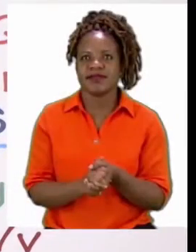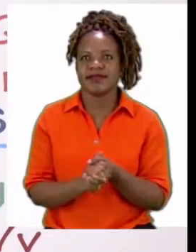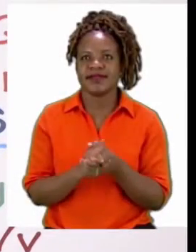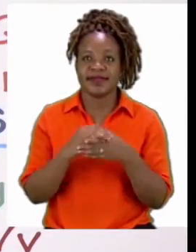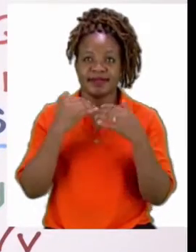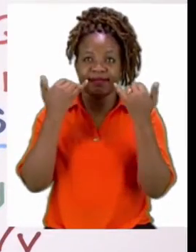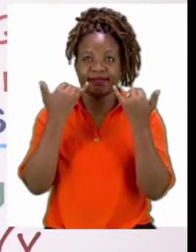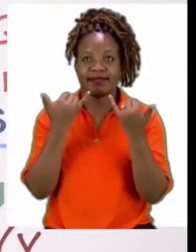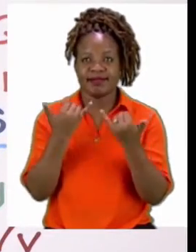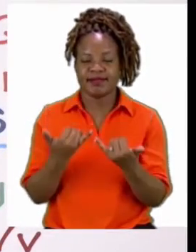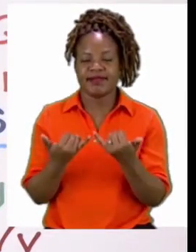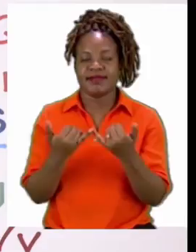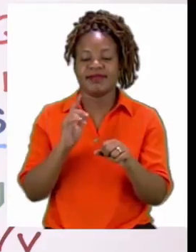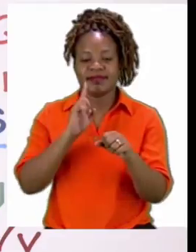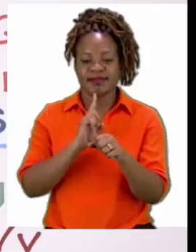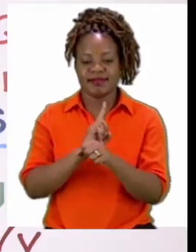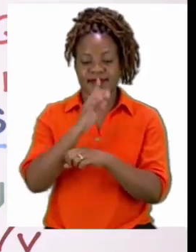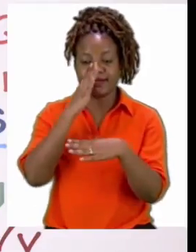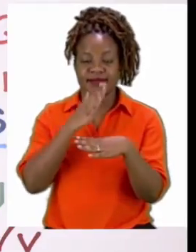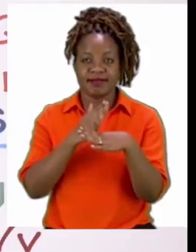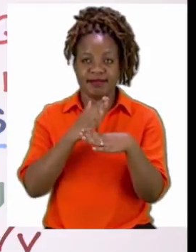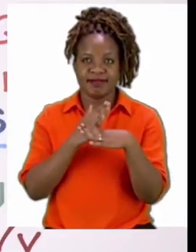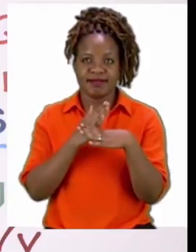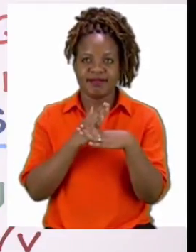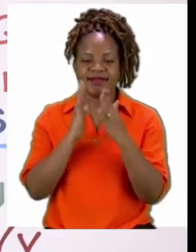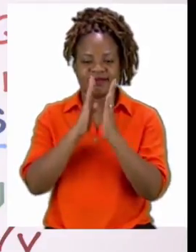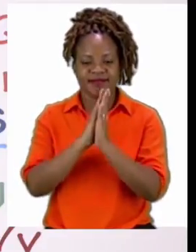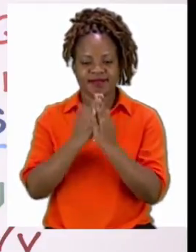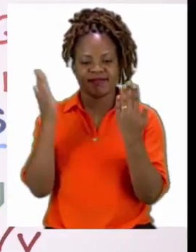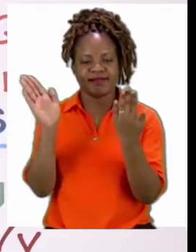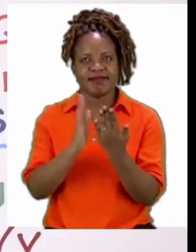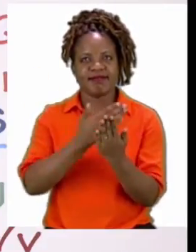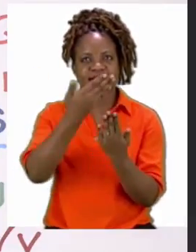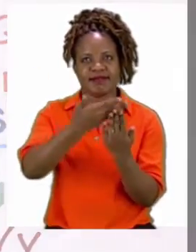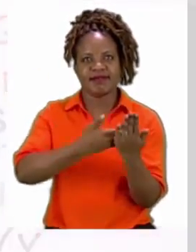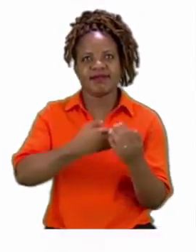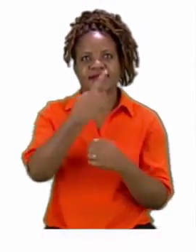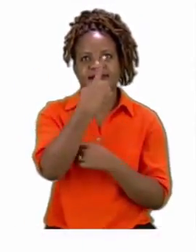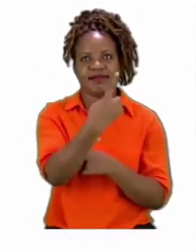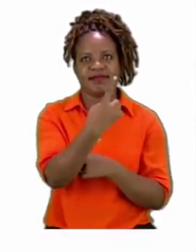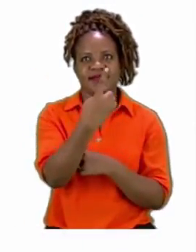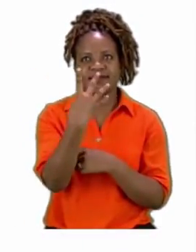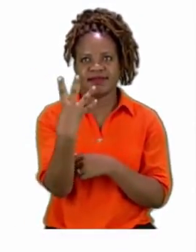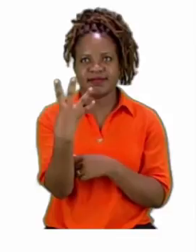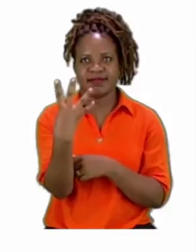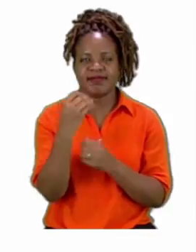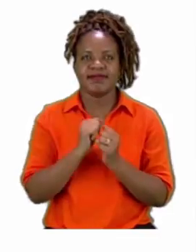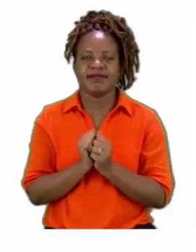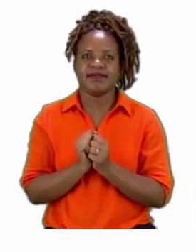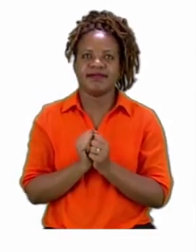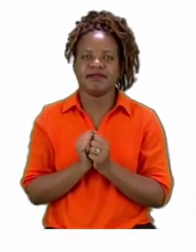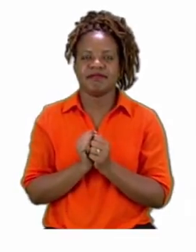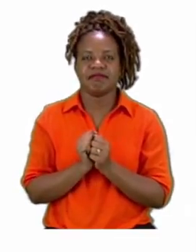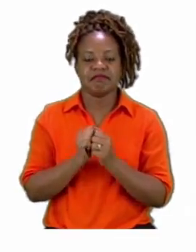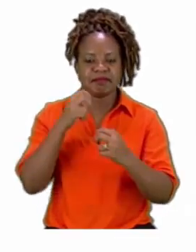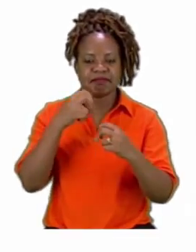Now for our first exercise for today, let us turn to page 14. On page 14, we are going to be doing